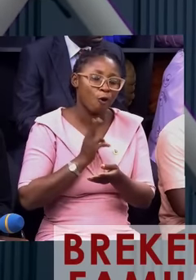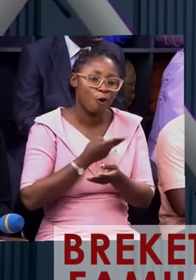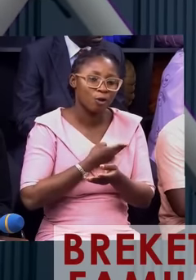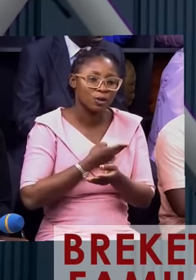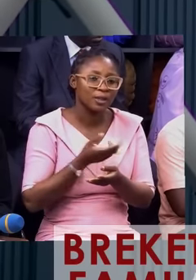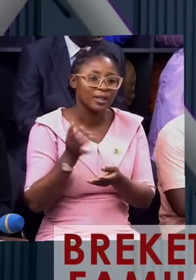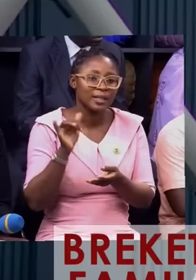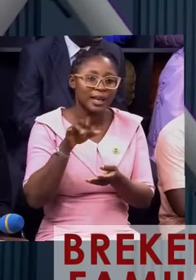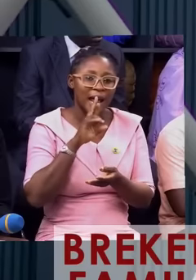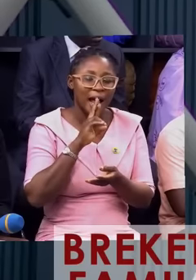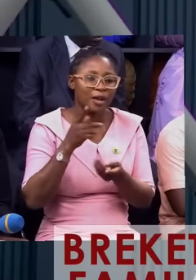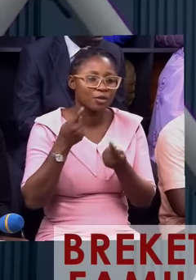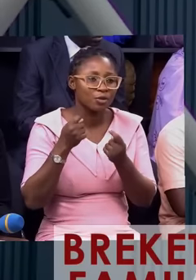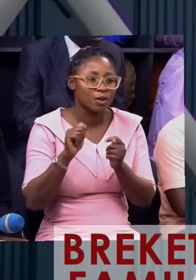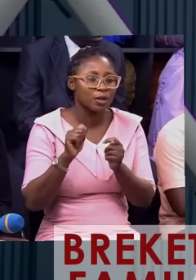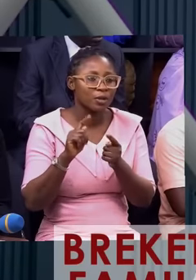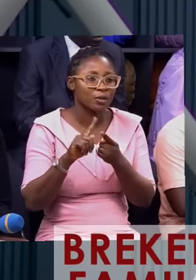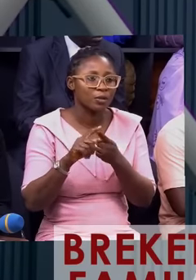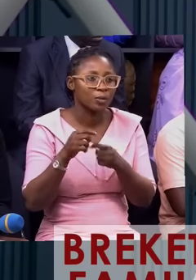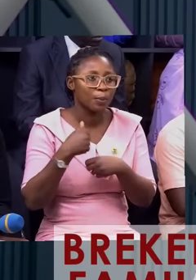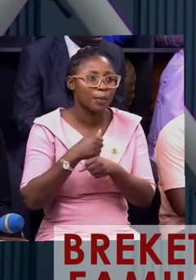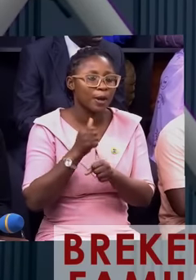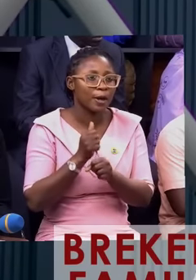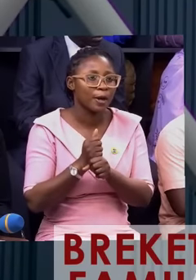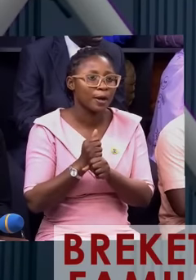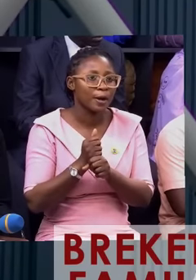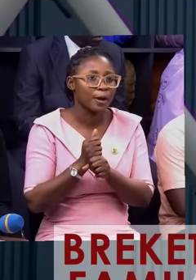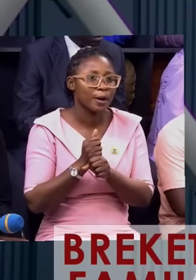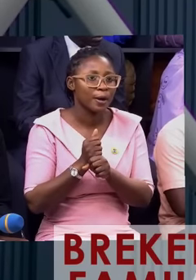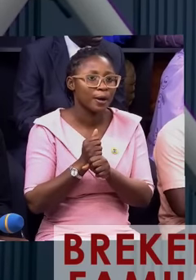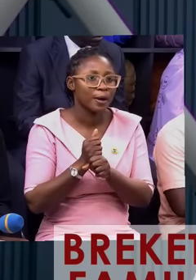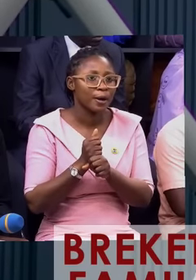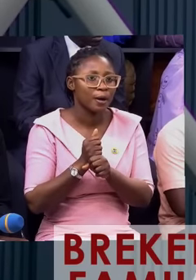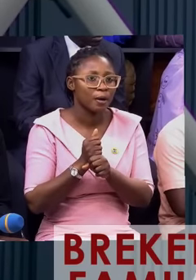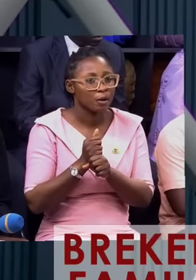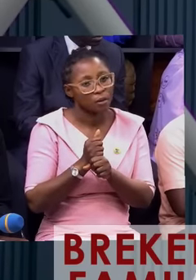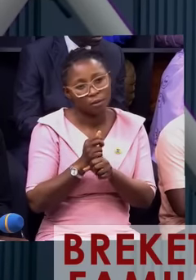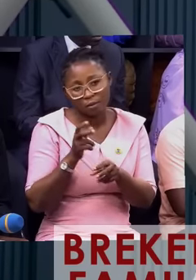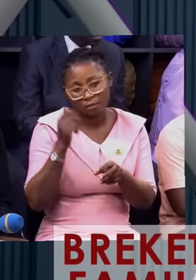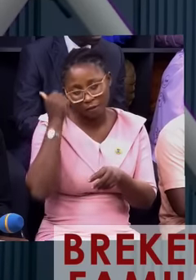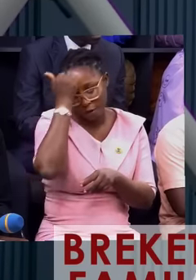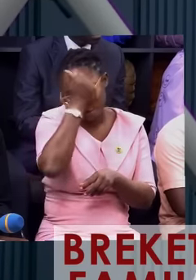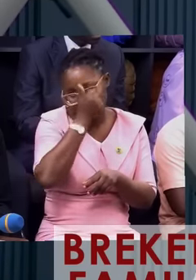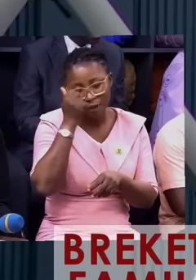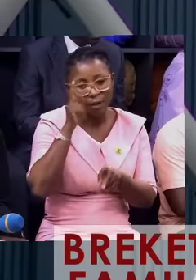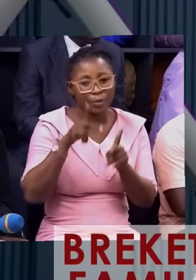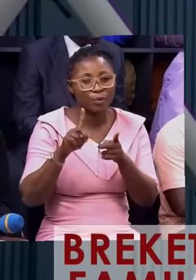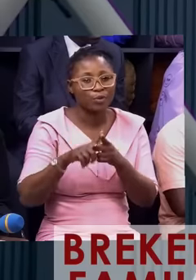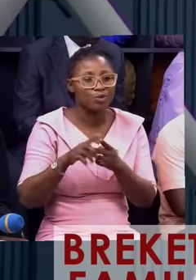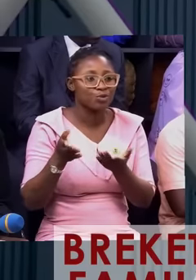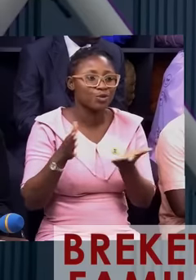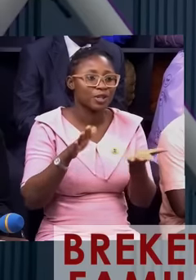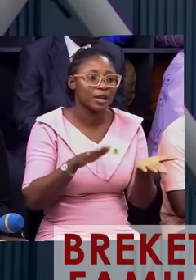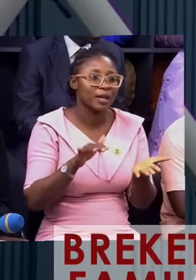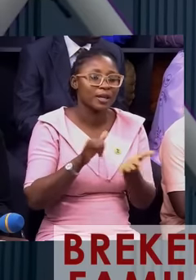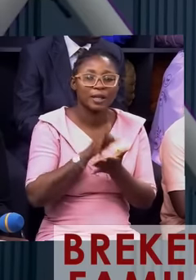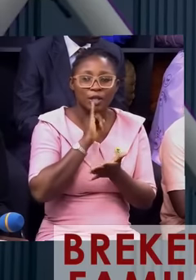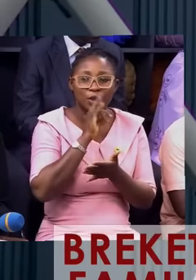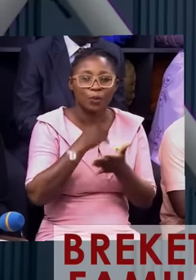trying to to make people to African people to go down that's what they're doing